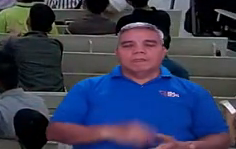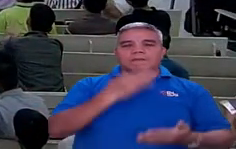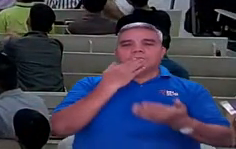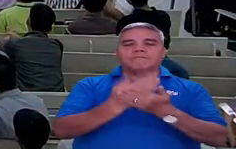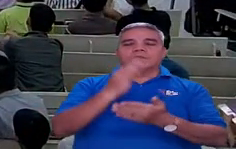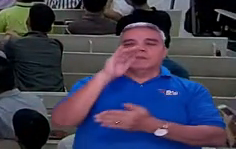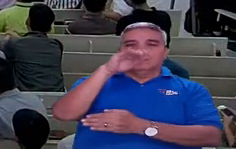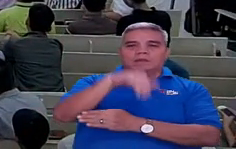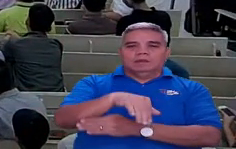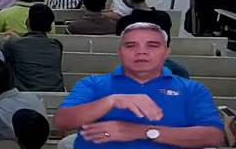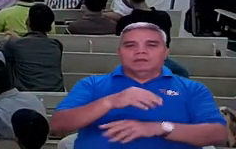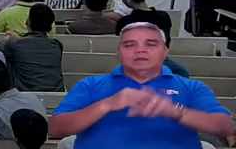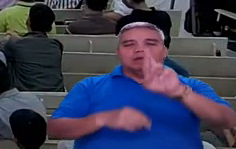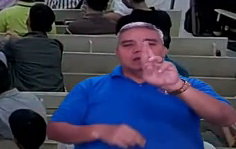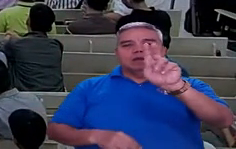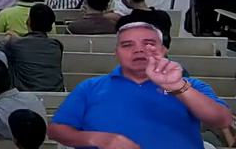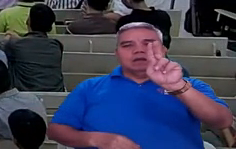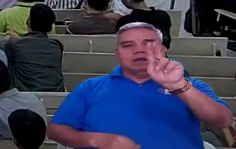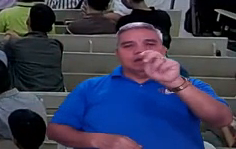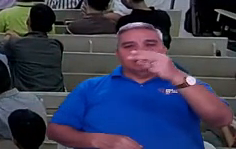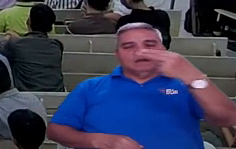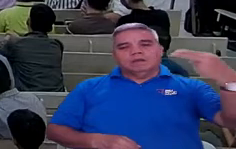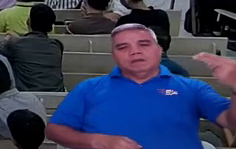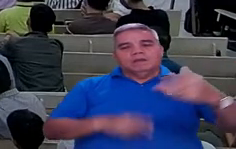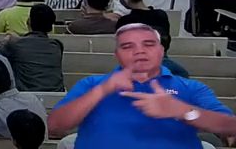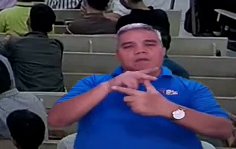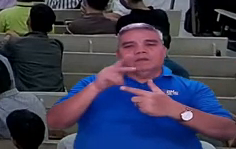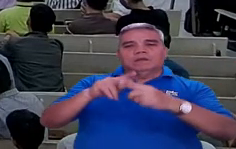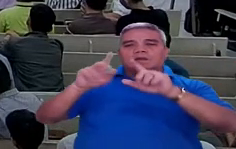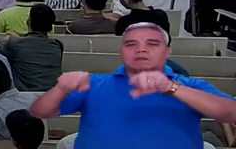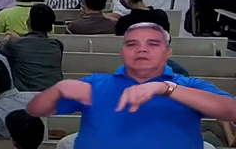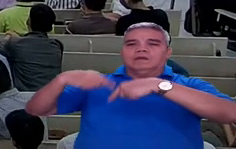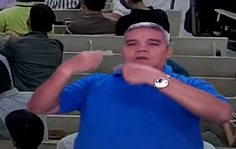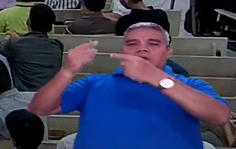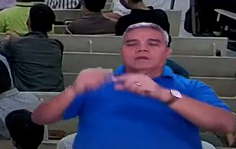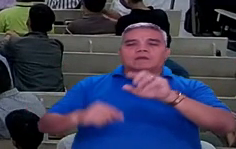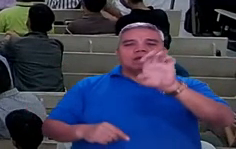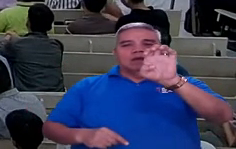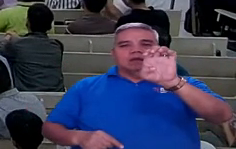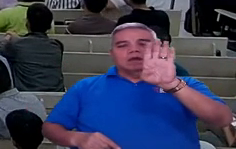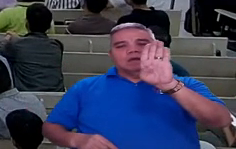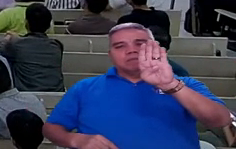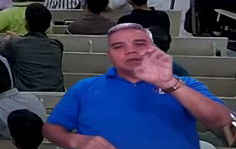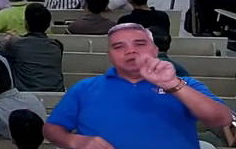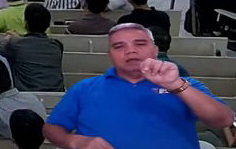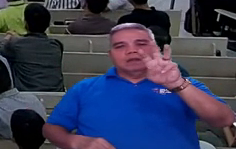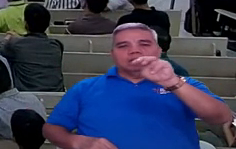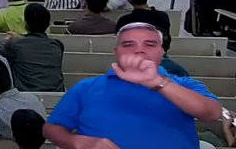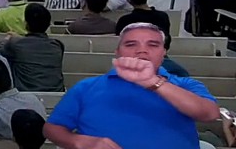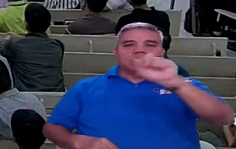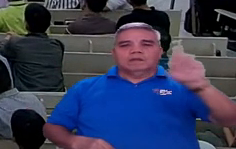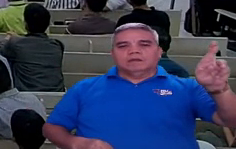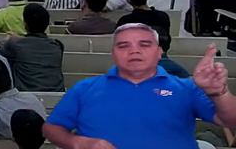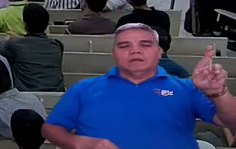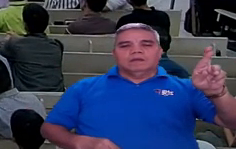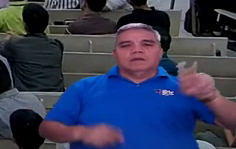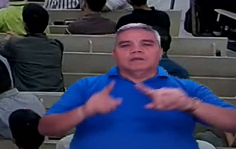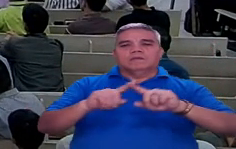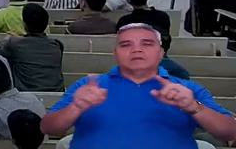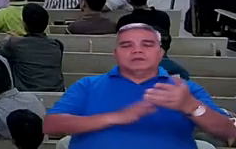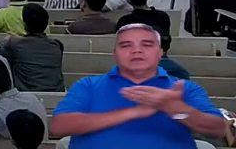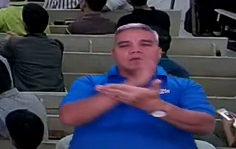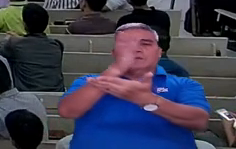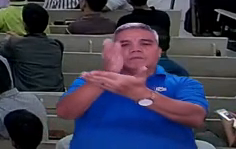Good evening. I am Ruth Ann Taco, your partner going to Myanmar. I will be partnering with Missionary Yolen in